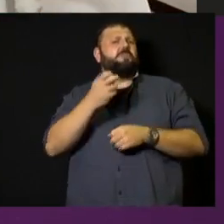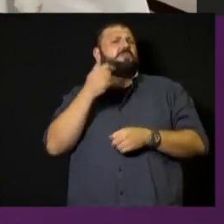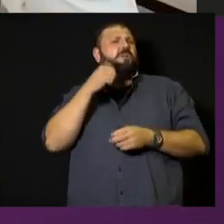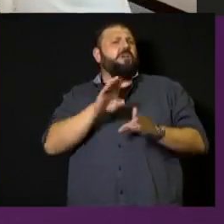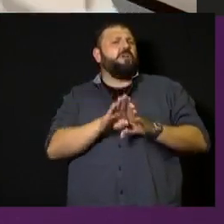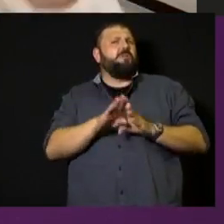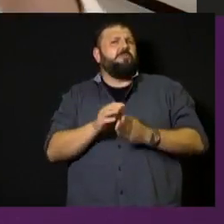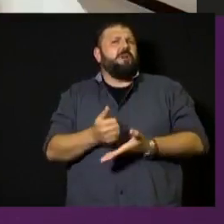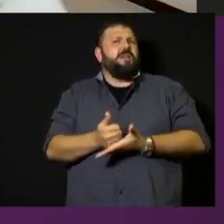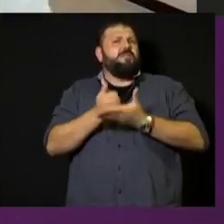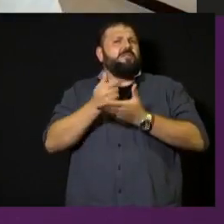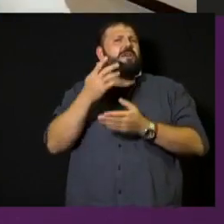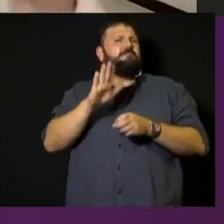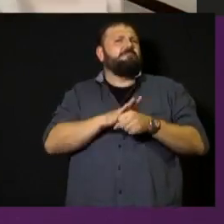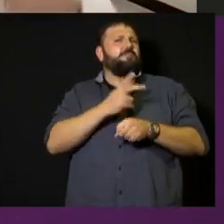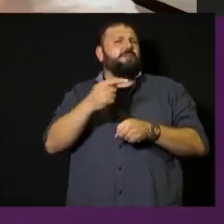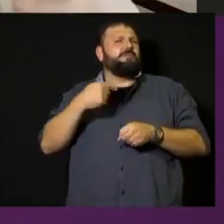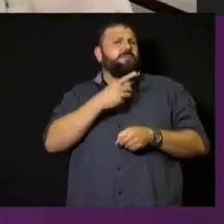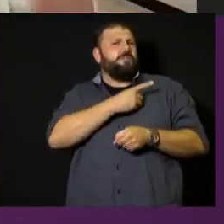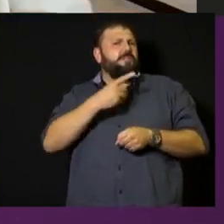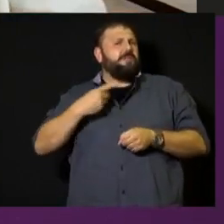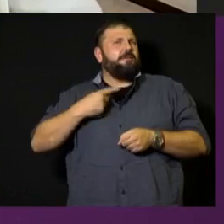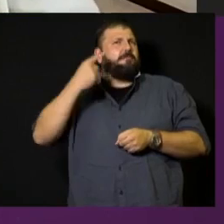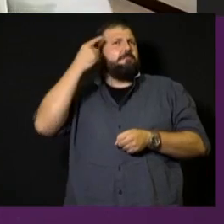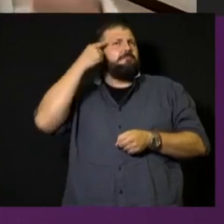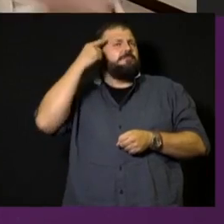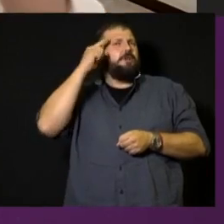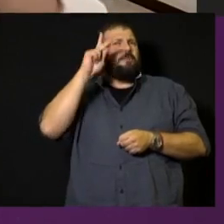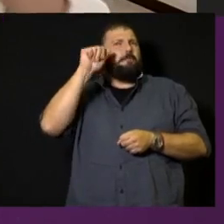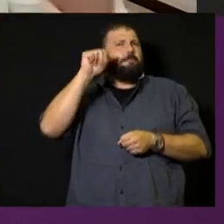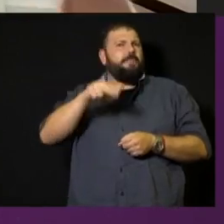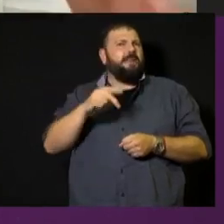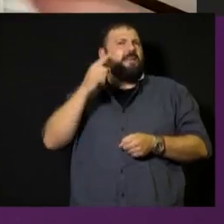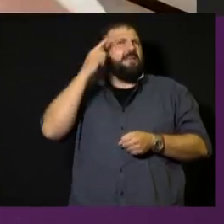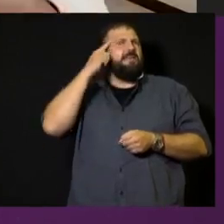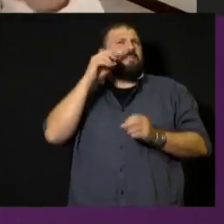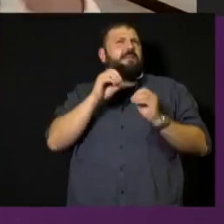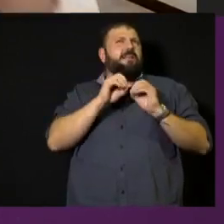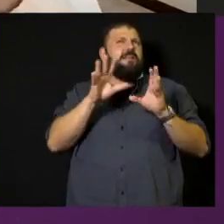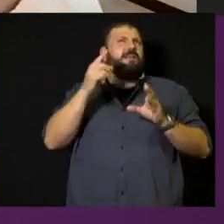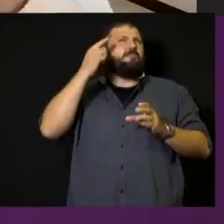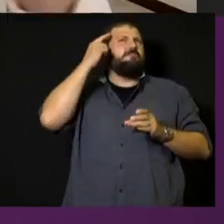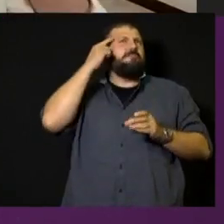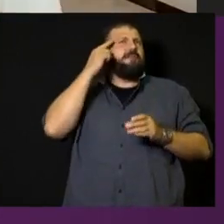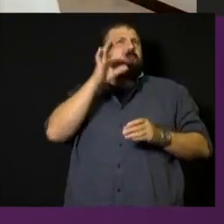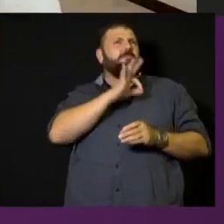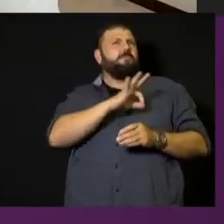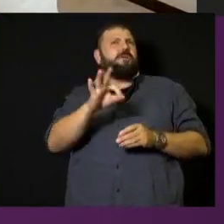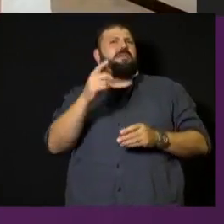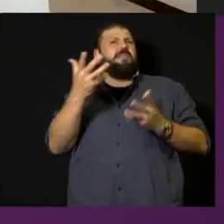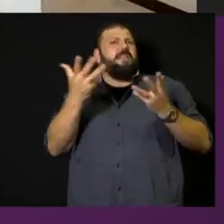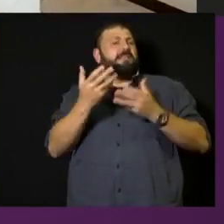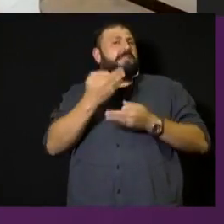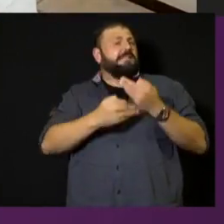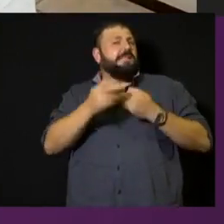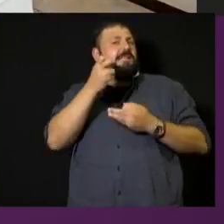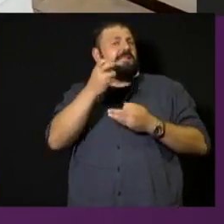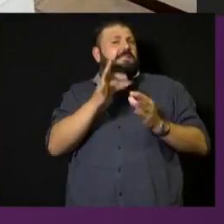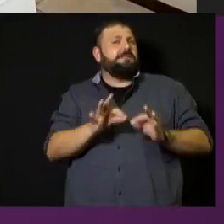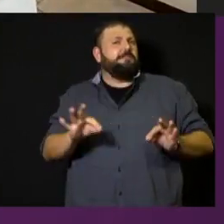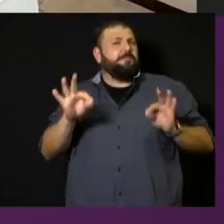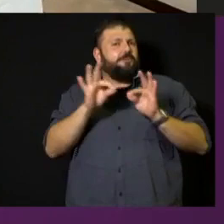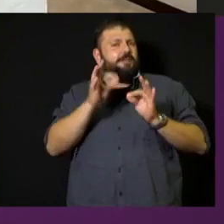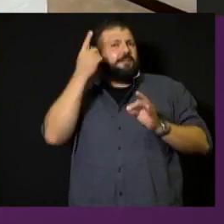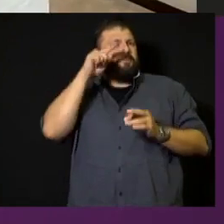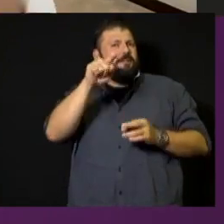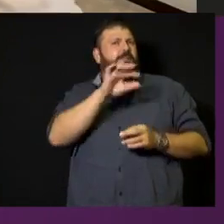situation. This will help you, and again, to have a very clear vision, a strategical plan that lead you. That's a